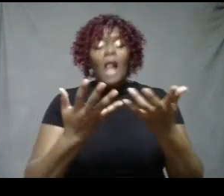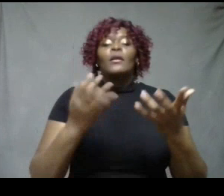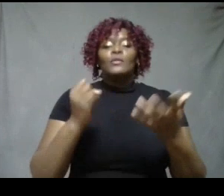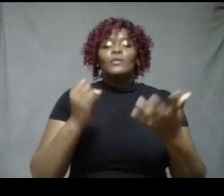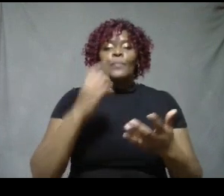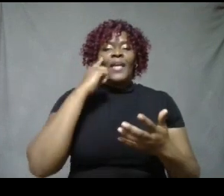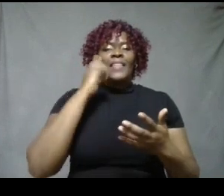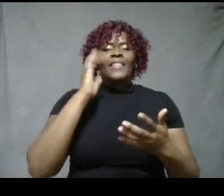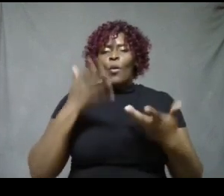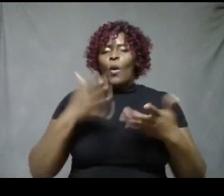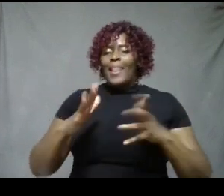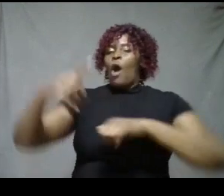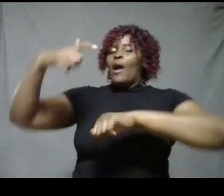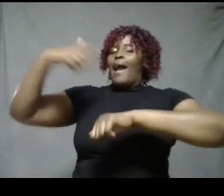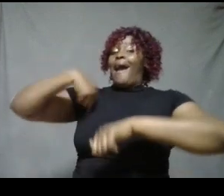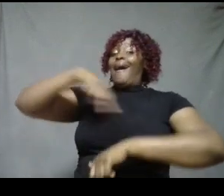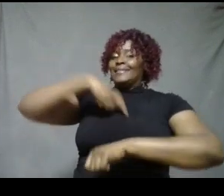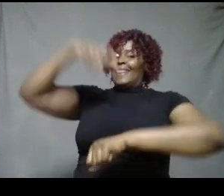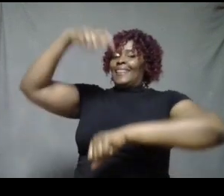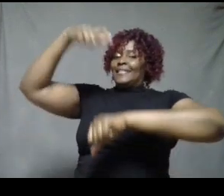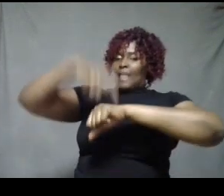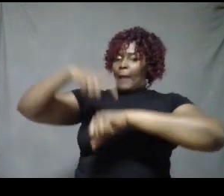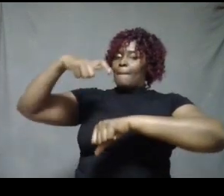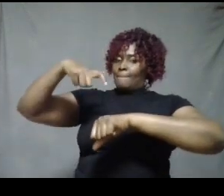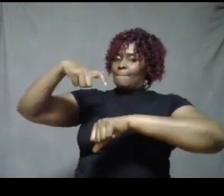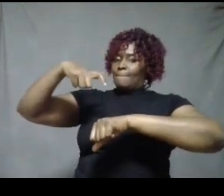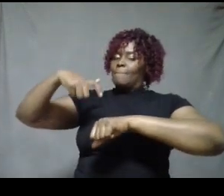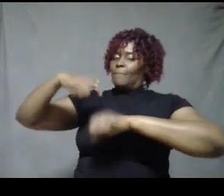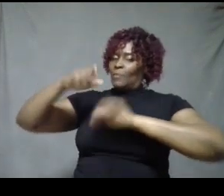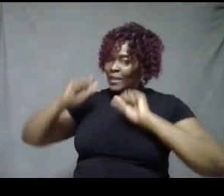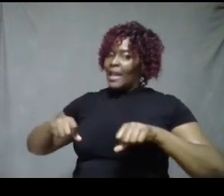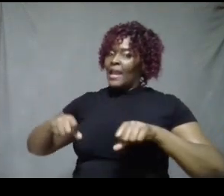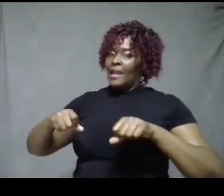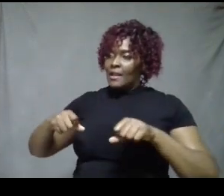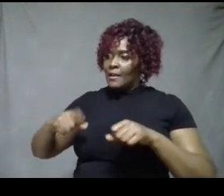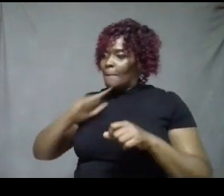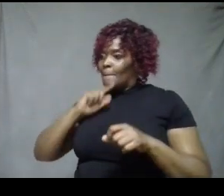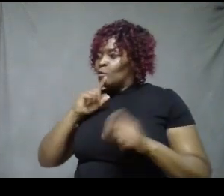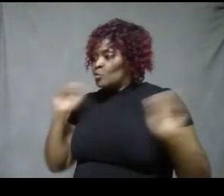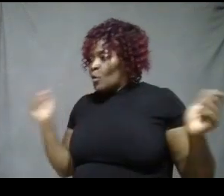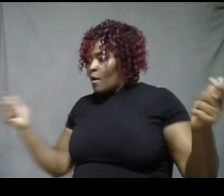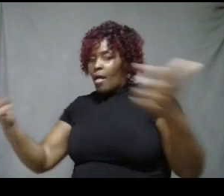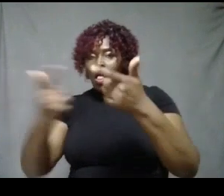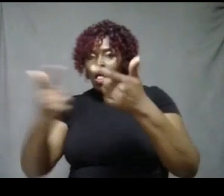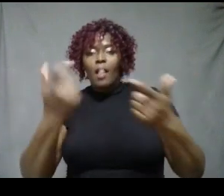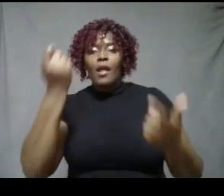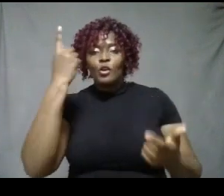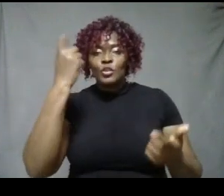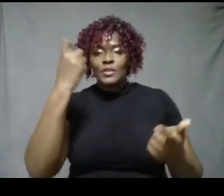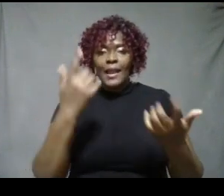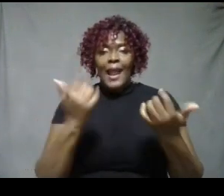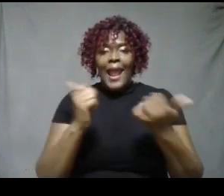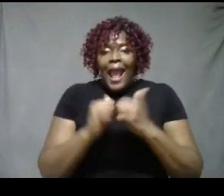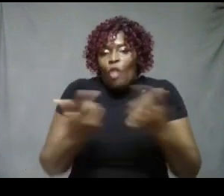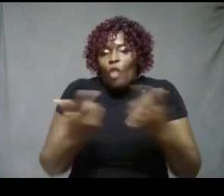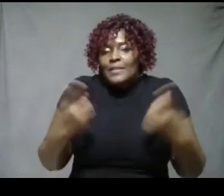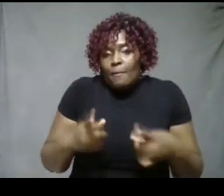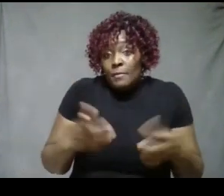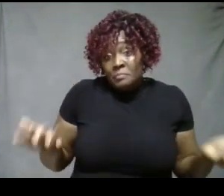that'll give us the appropriate amount of time to do that and make sure that everybody understands how this came to be.